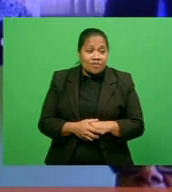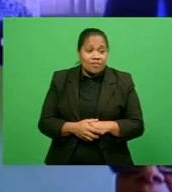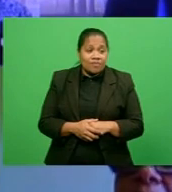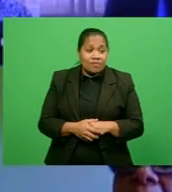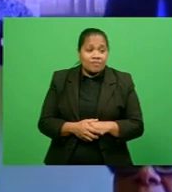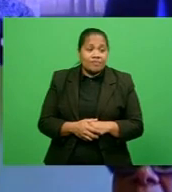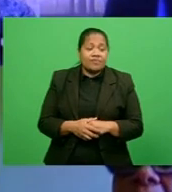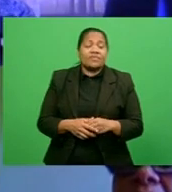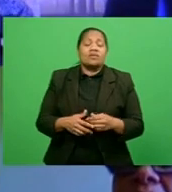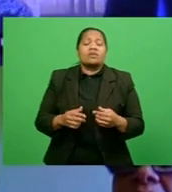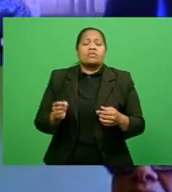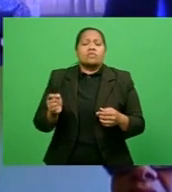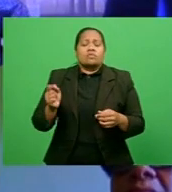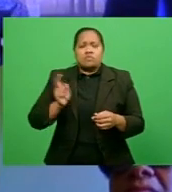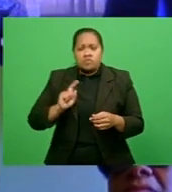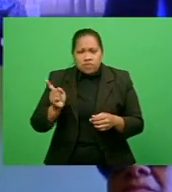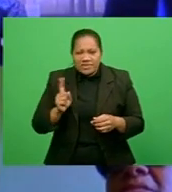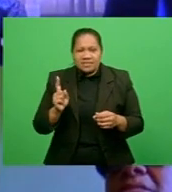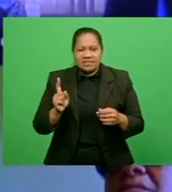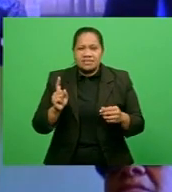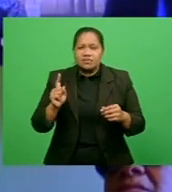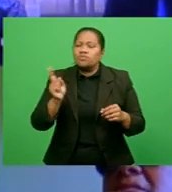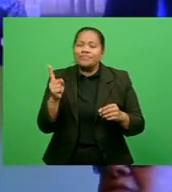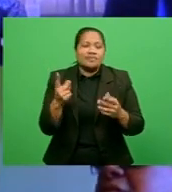to actively monitor